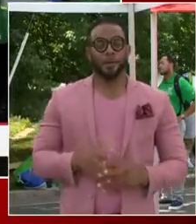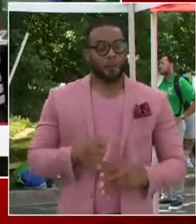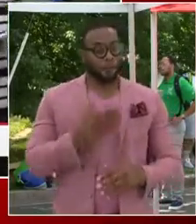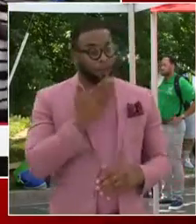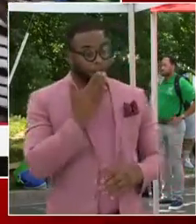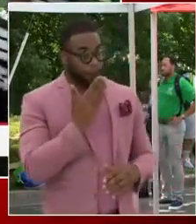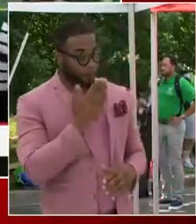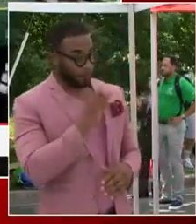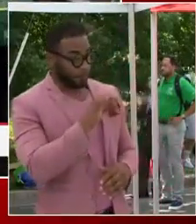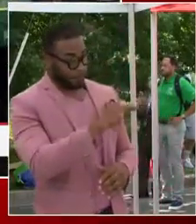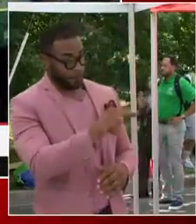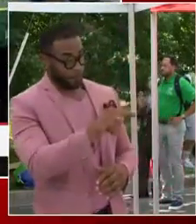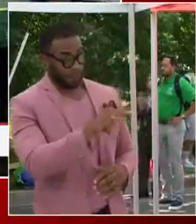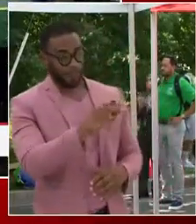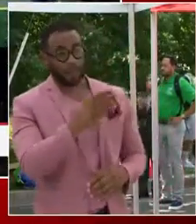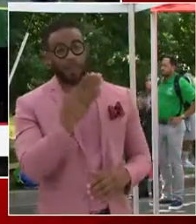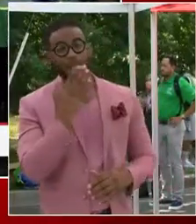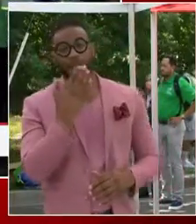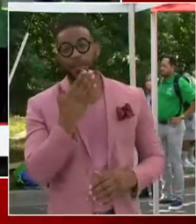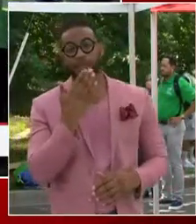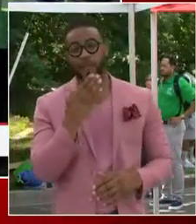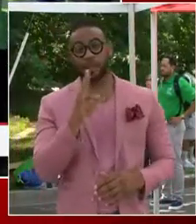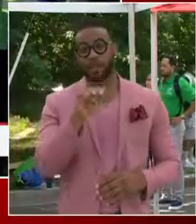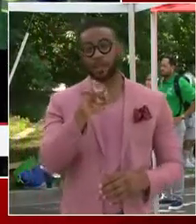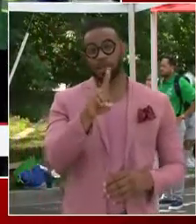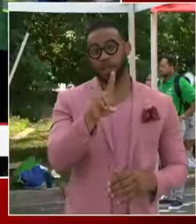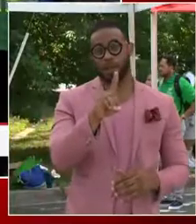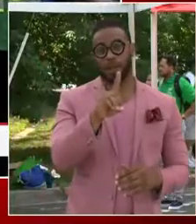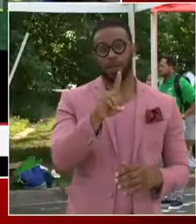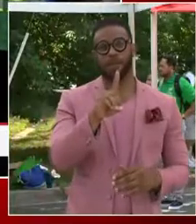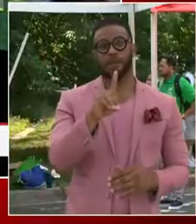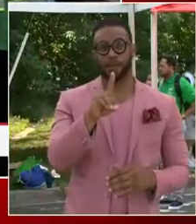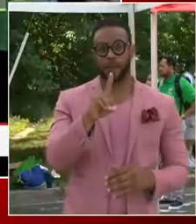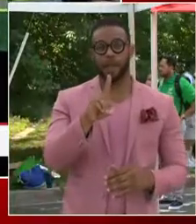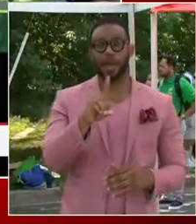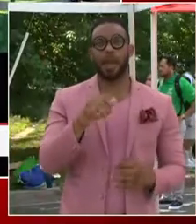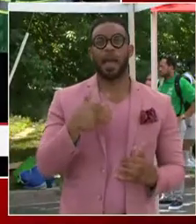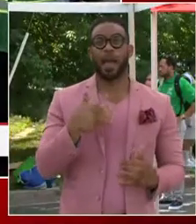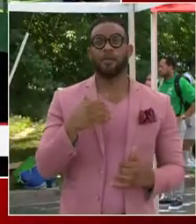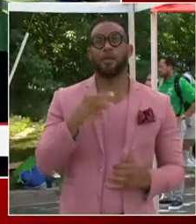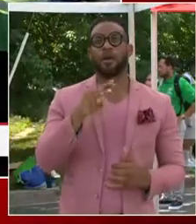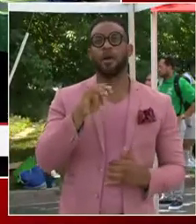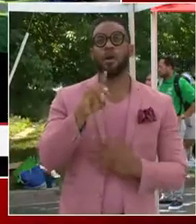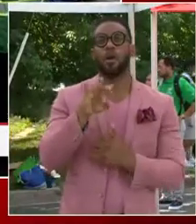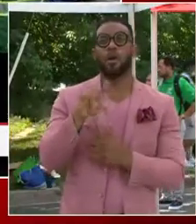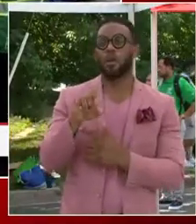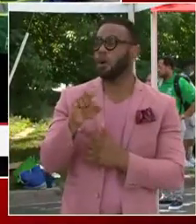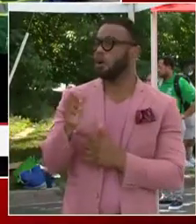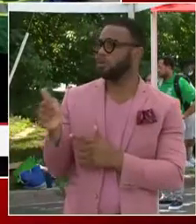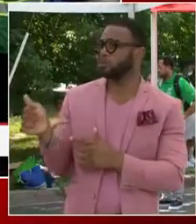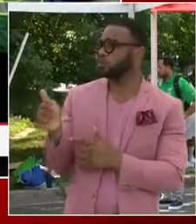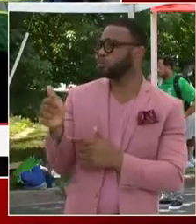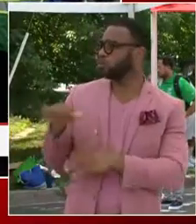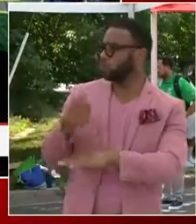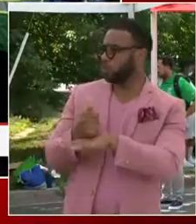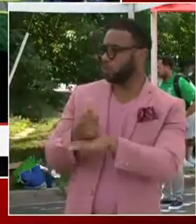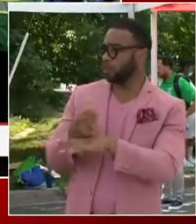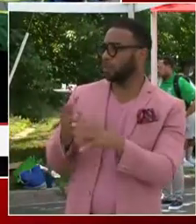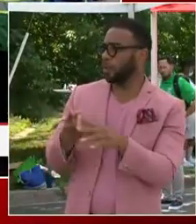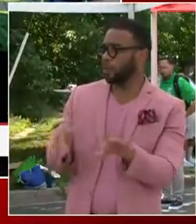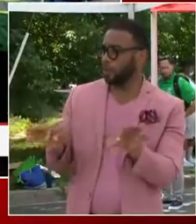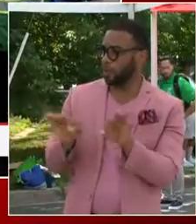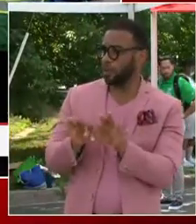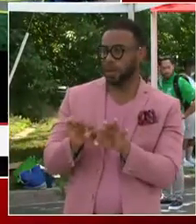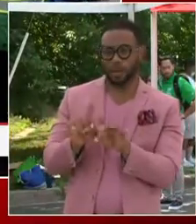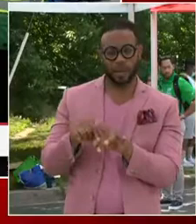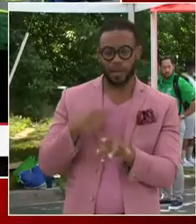Thank you, Erin, and thank you, United. Having a mobile unit is very important.